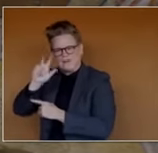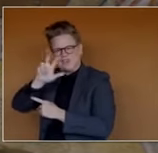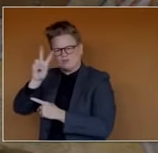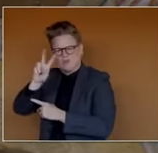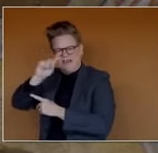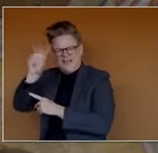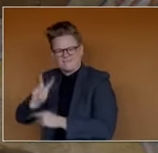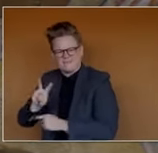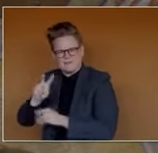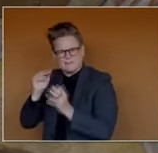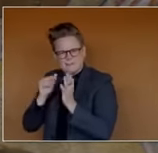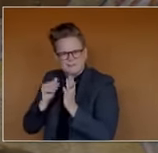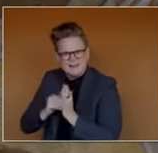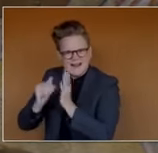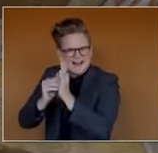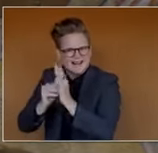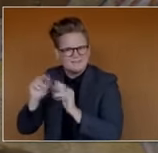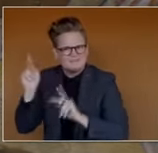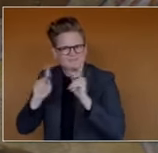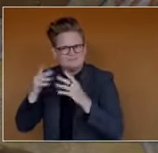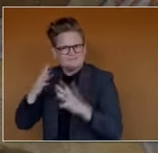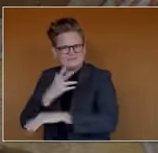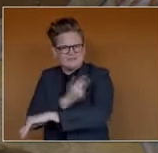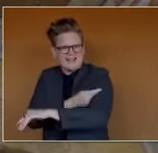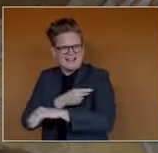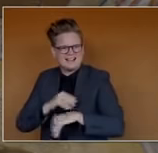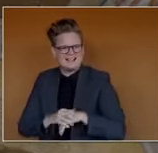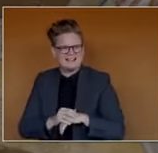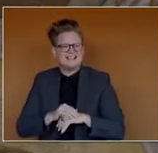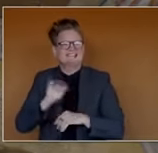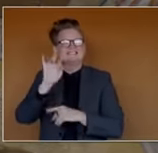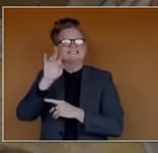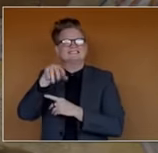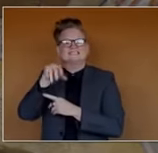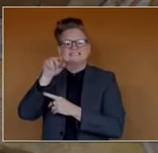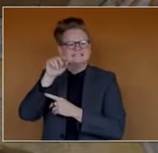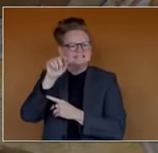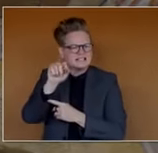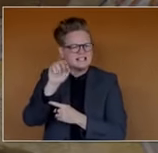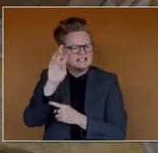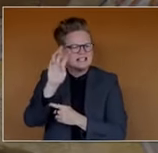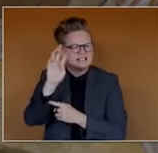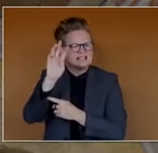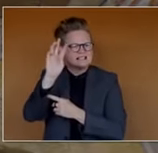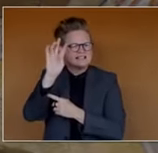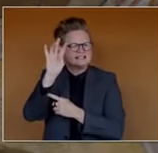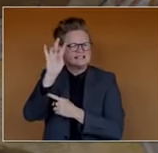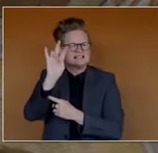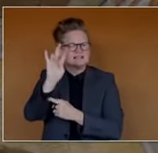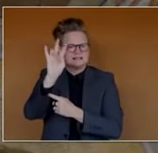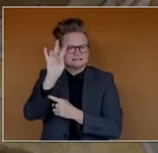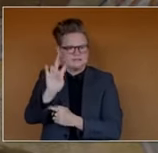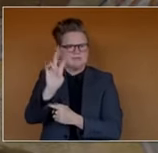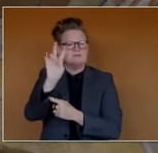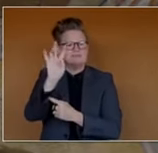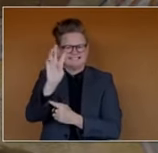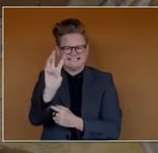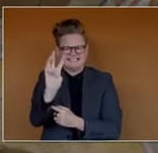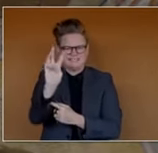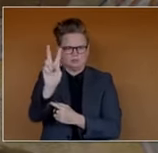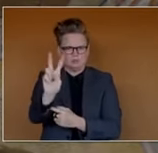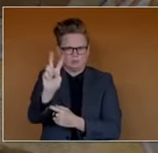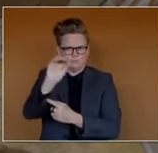of 62% of all Californians have received at least one dose. Eligible Californians 16 and